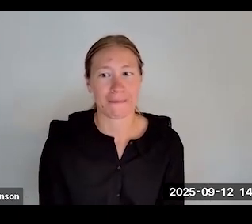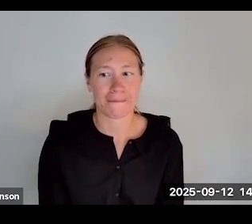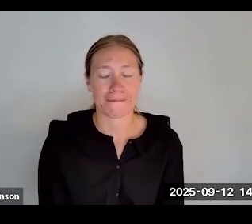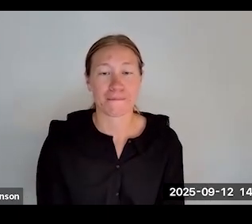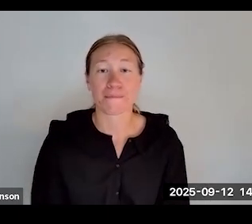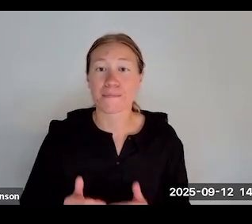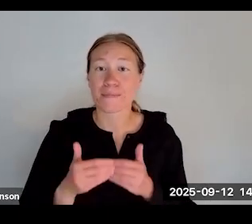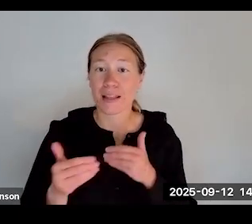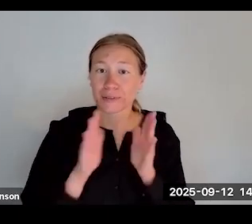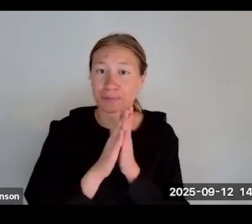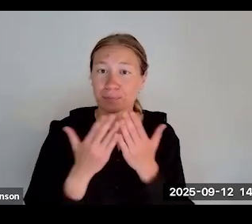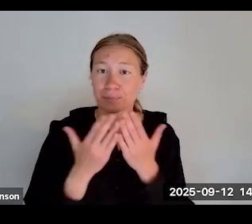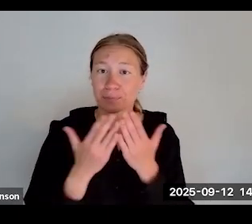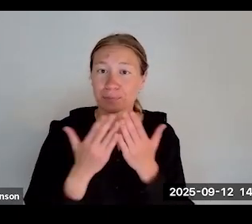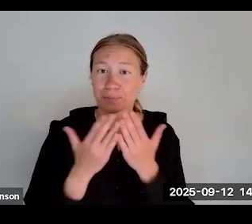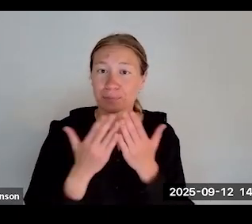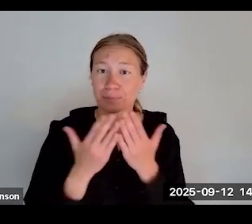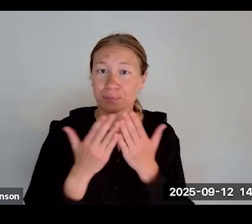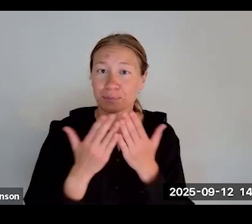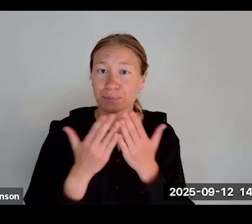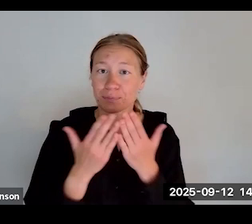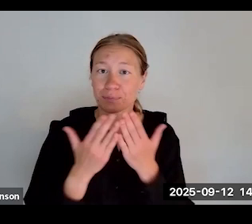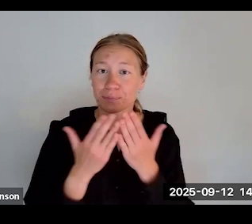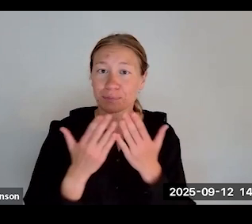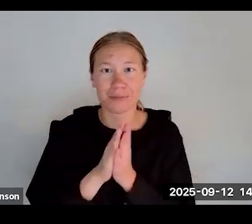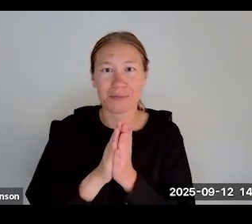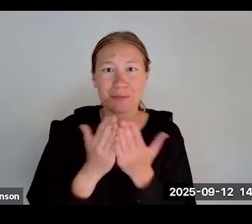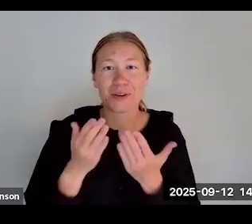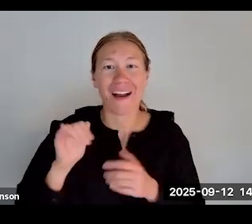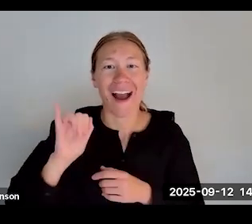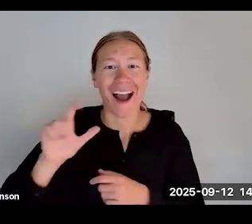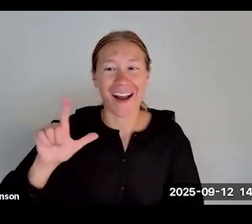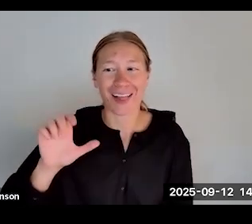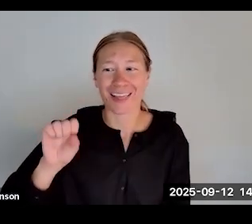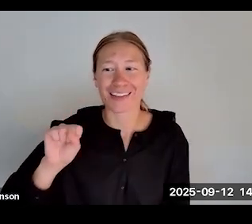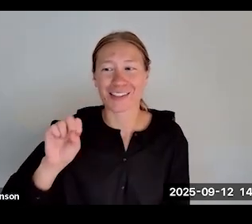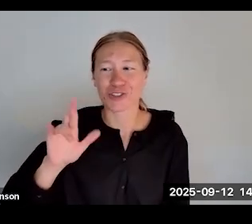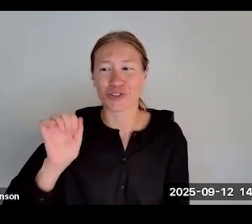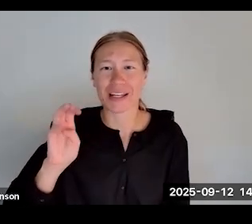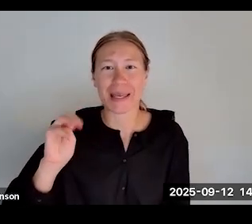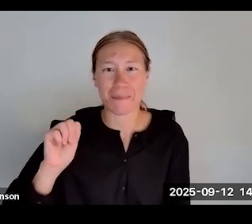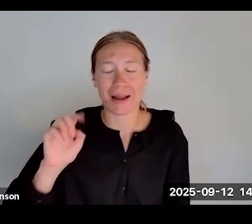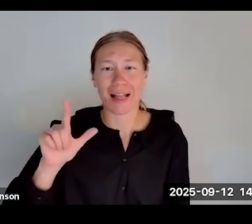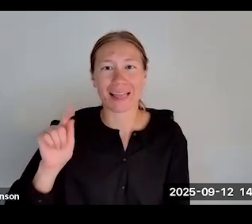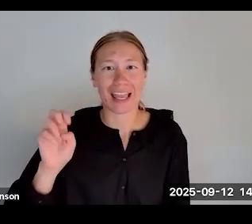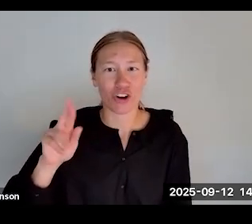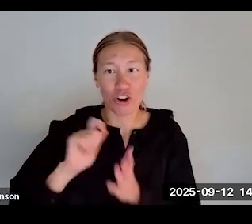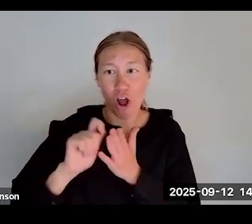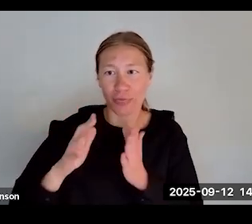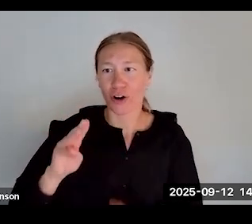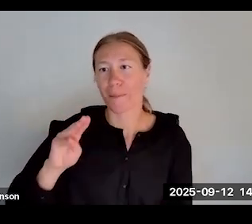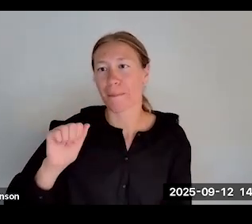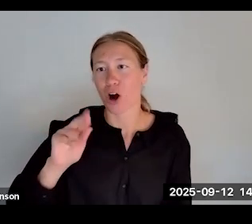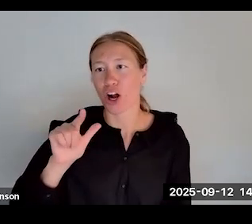The next book is I'll Scream Later by Marlee Matlin. Marlee Matlin is a deaf actress,